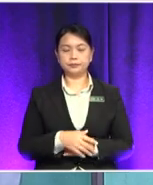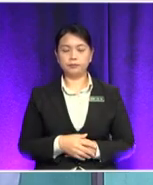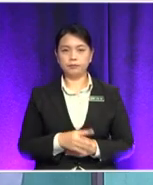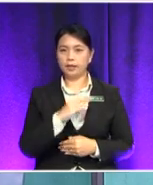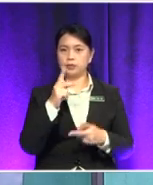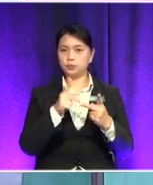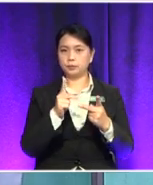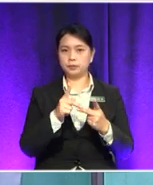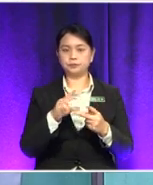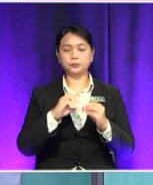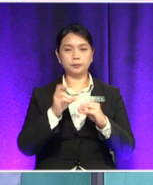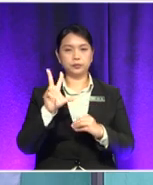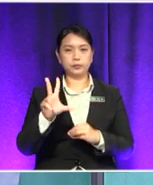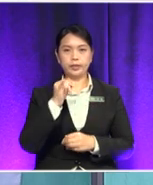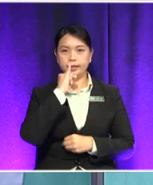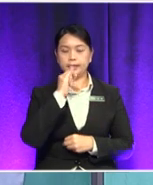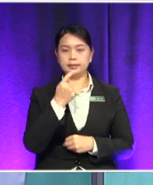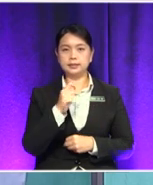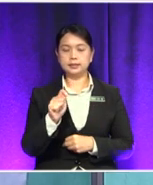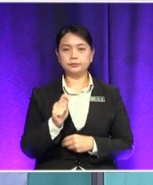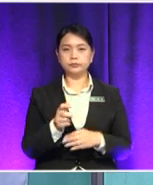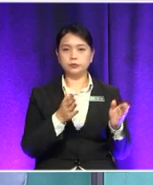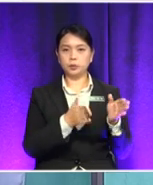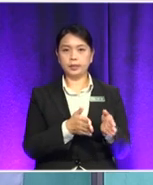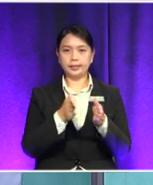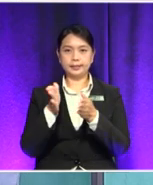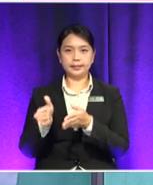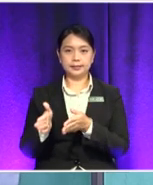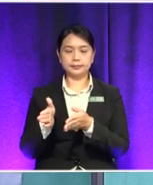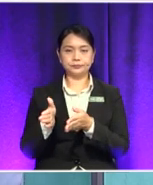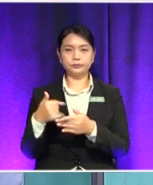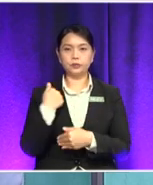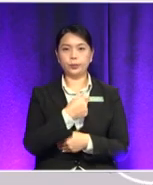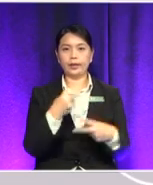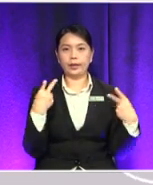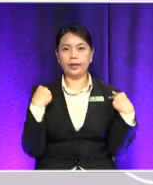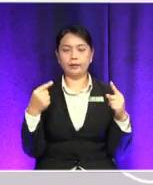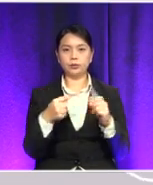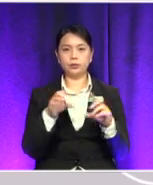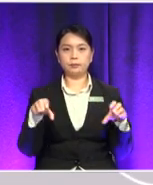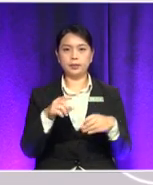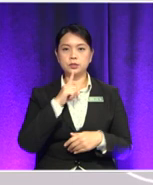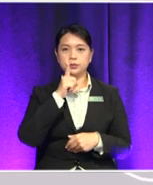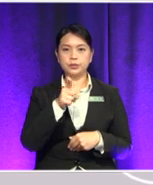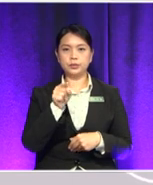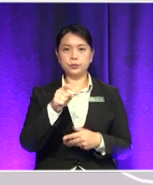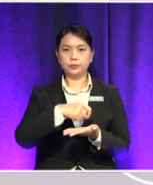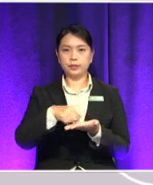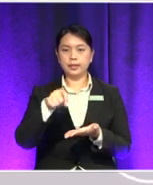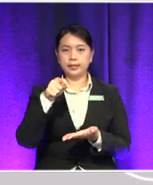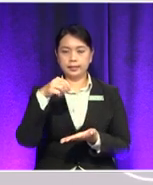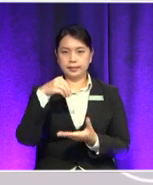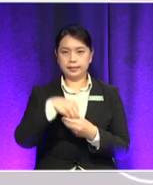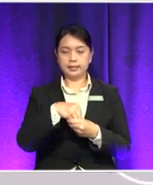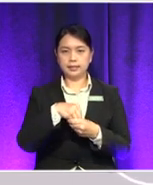three is the organization. So we have to make sure that you write in well-organized